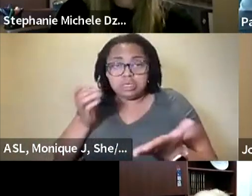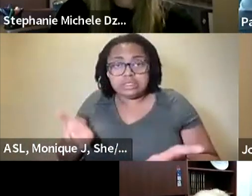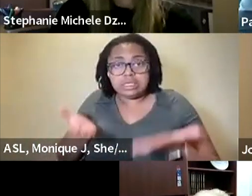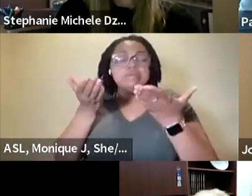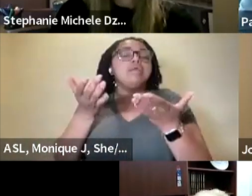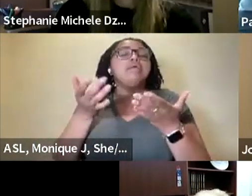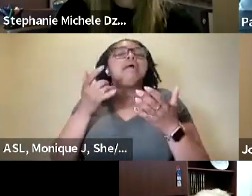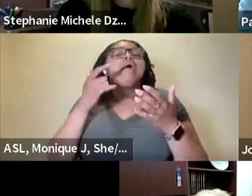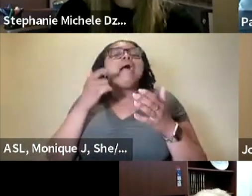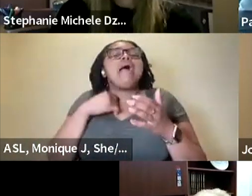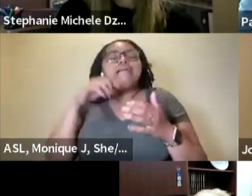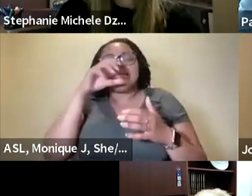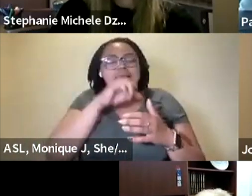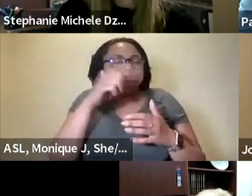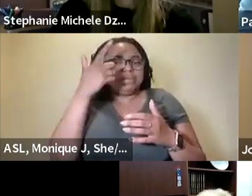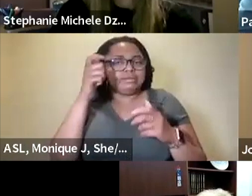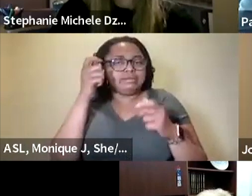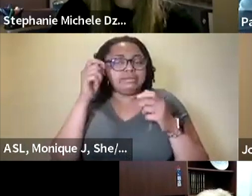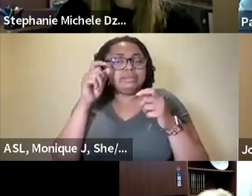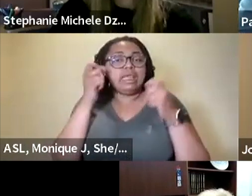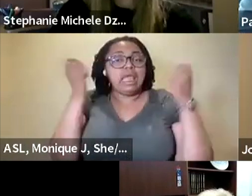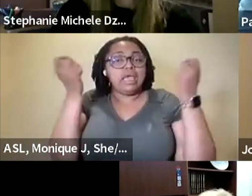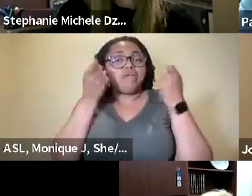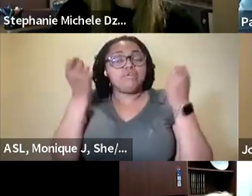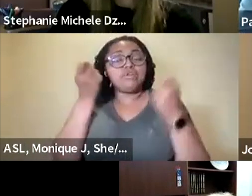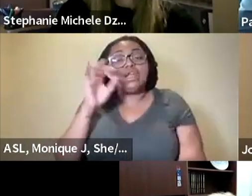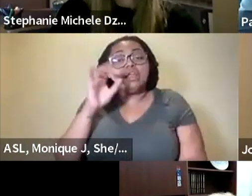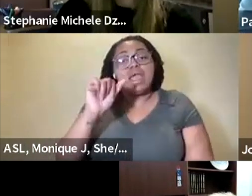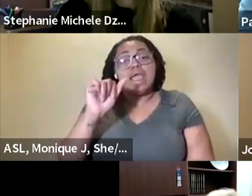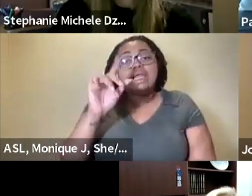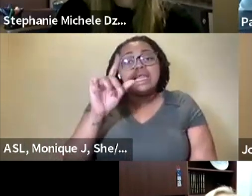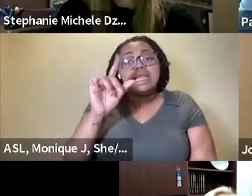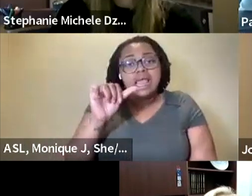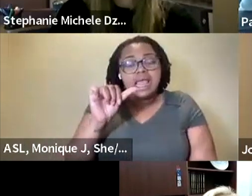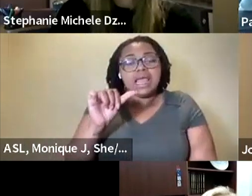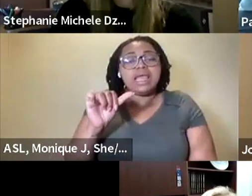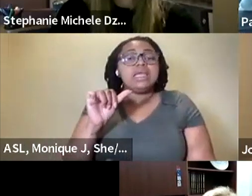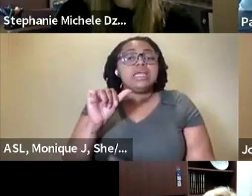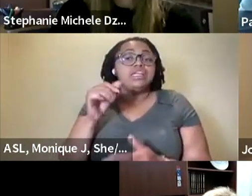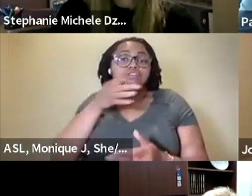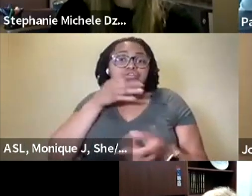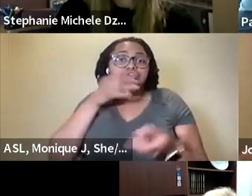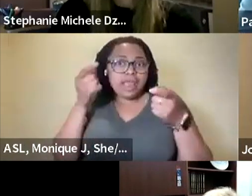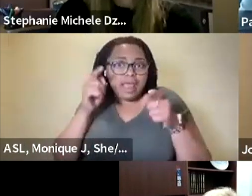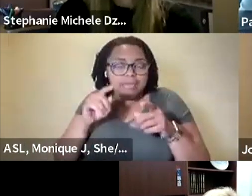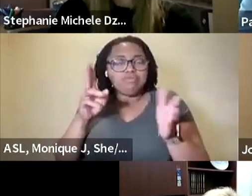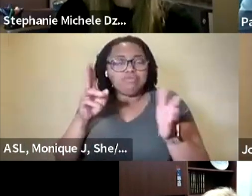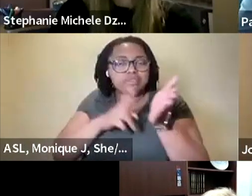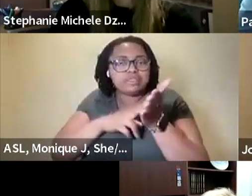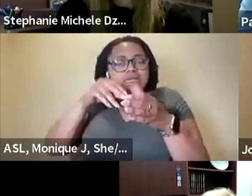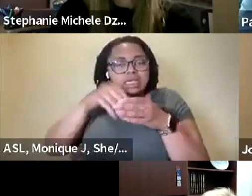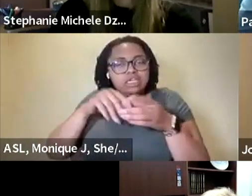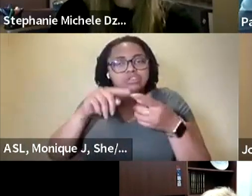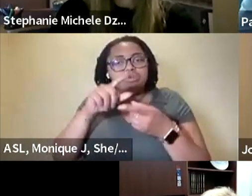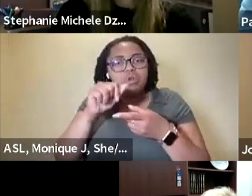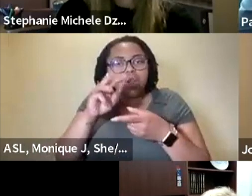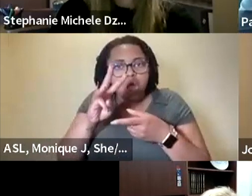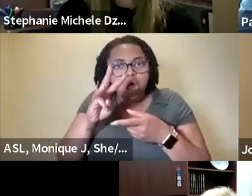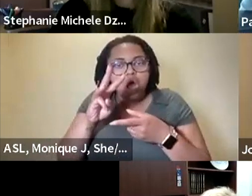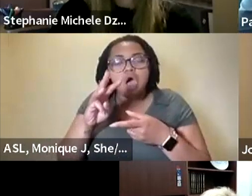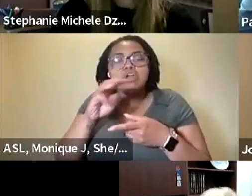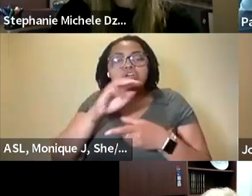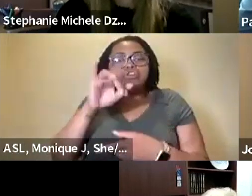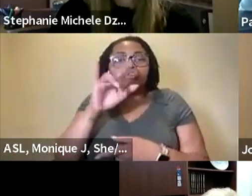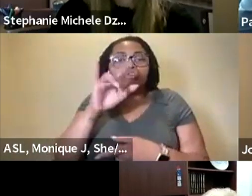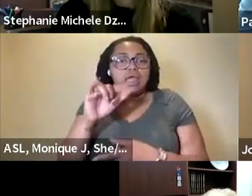ADA is coming up when it was signed into law, July 26th, I wanted us to all just kindly put our